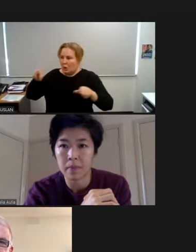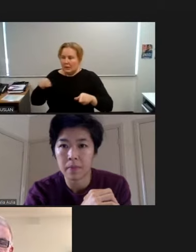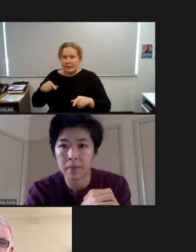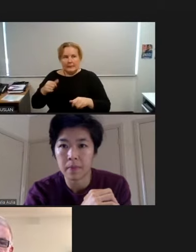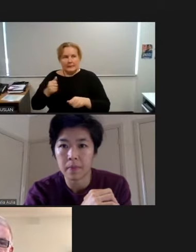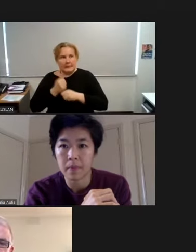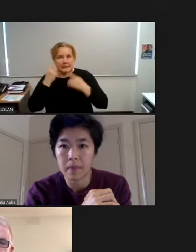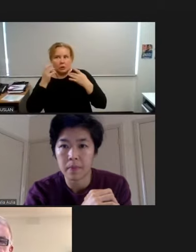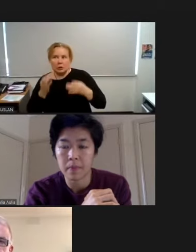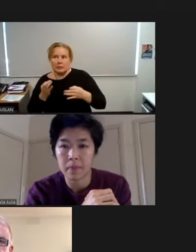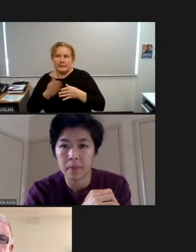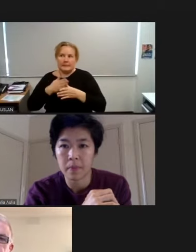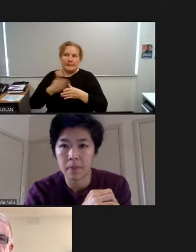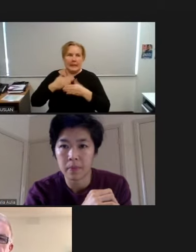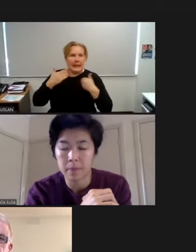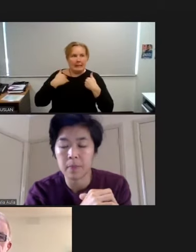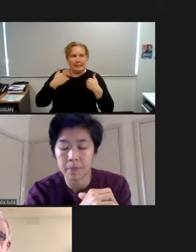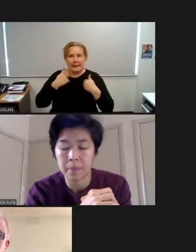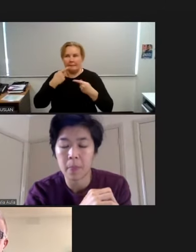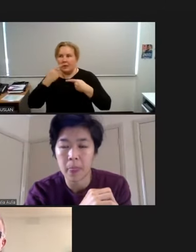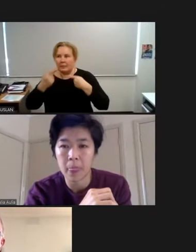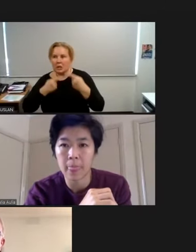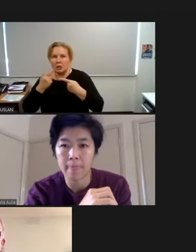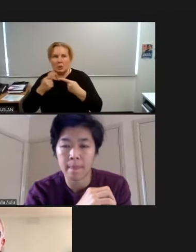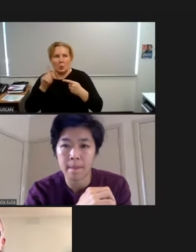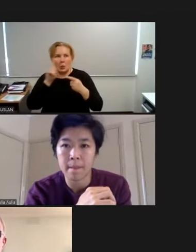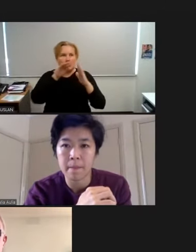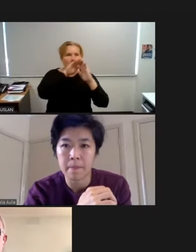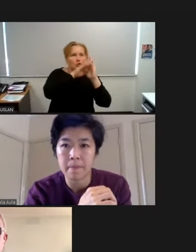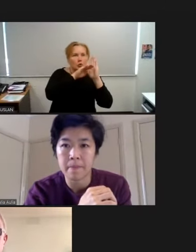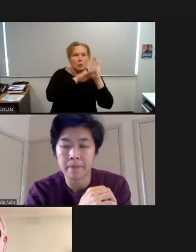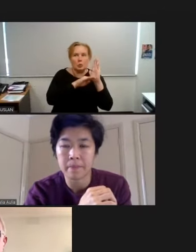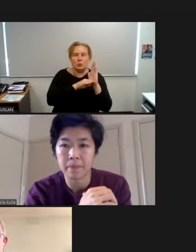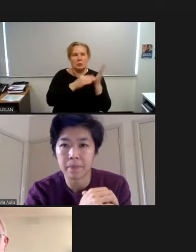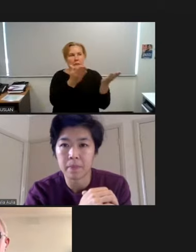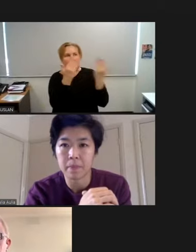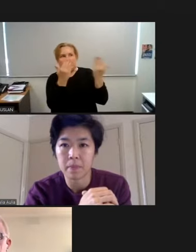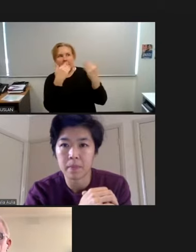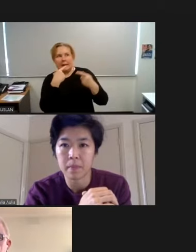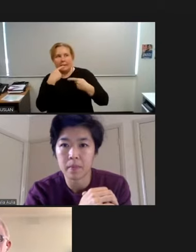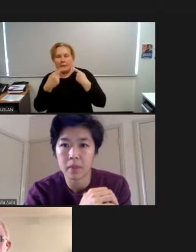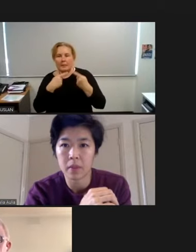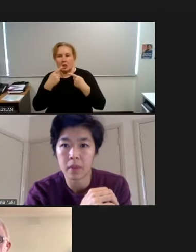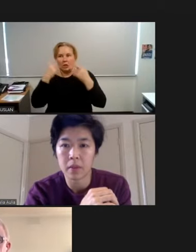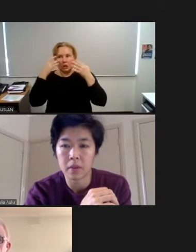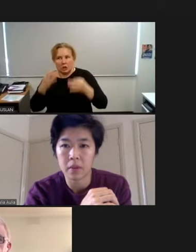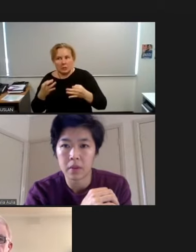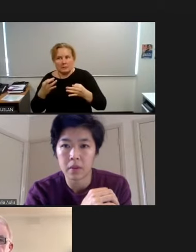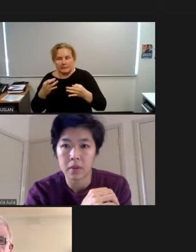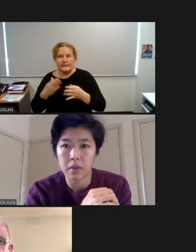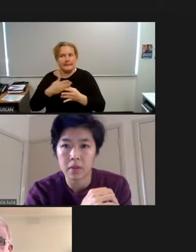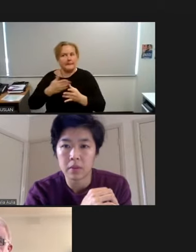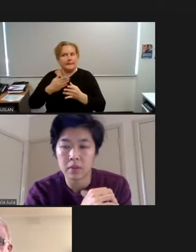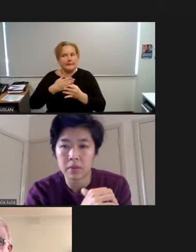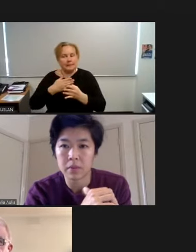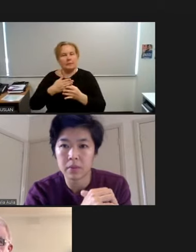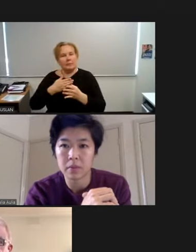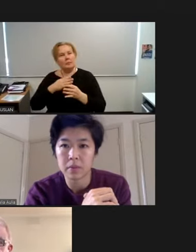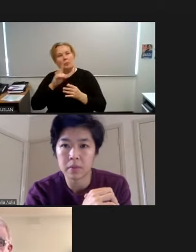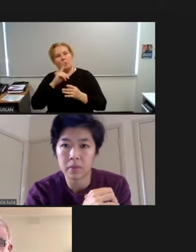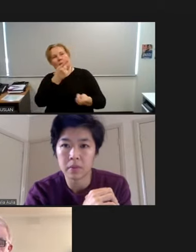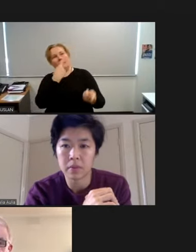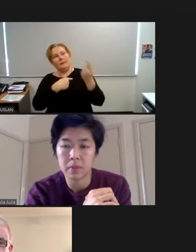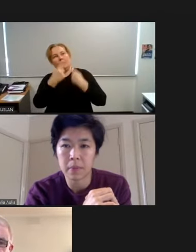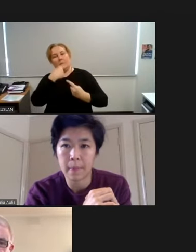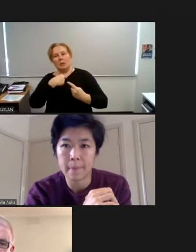health information first and foremost. And then the decisions are made from that point. Can I also just say a huge thank you? I know that you are working day